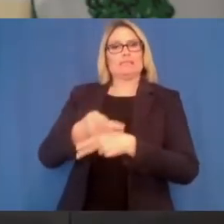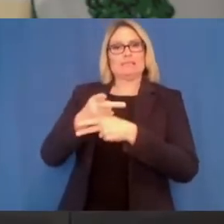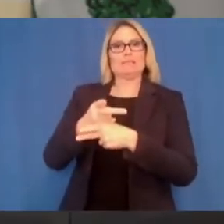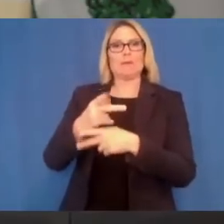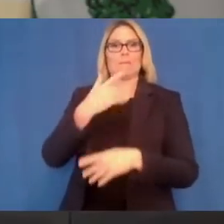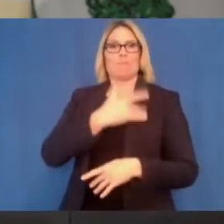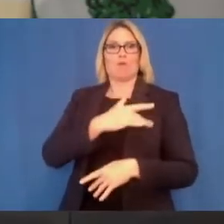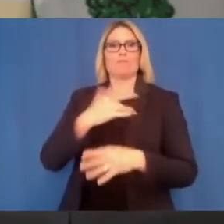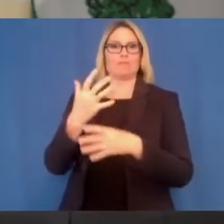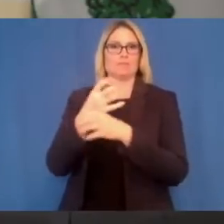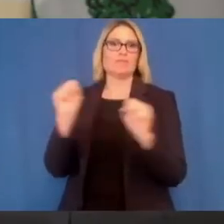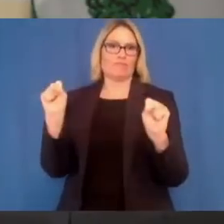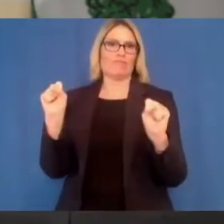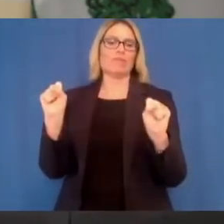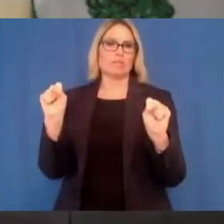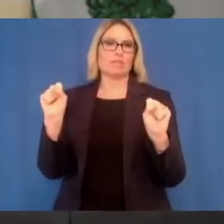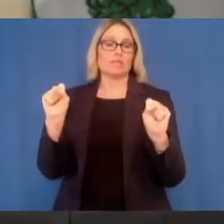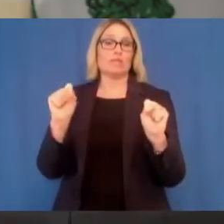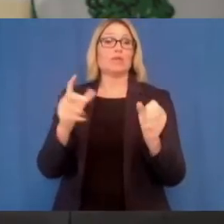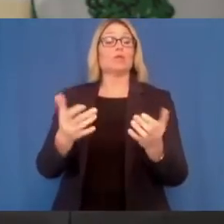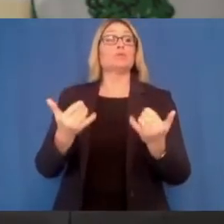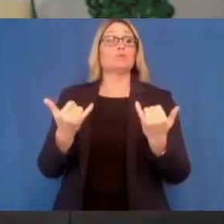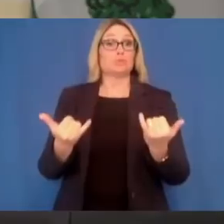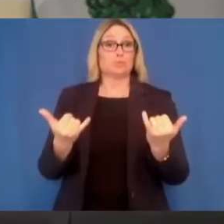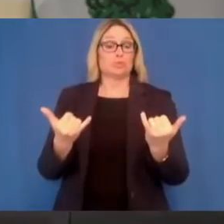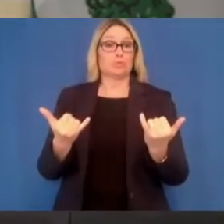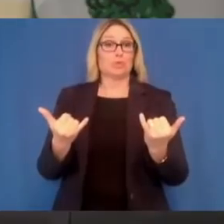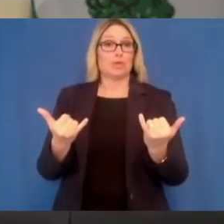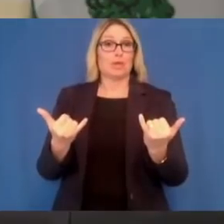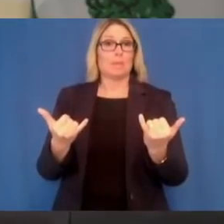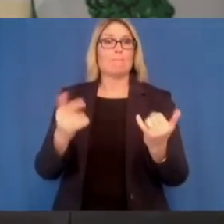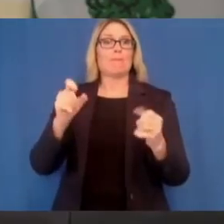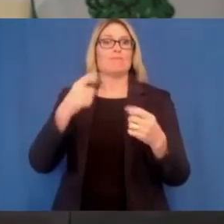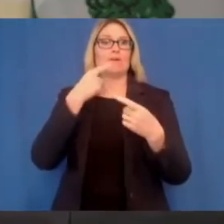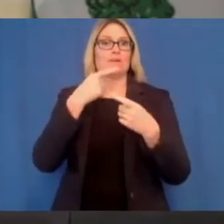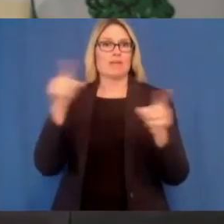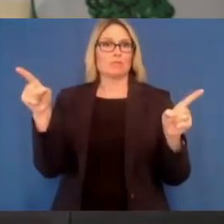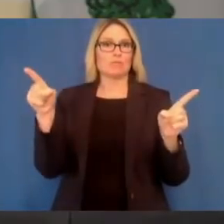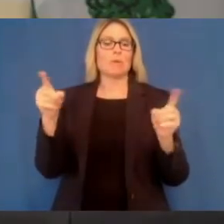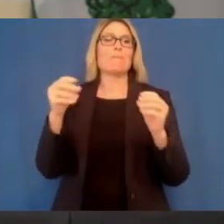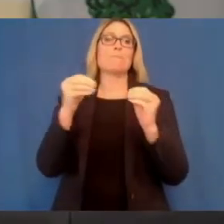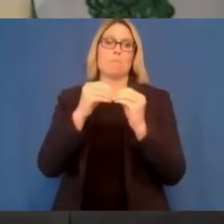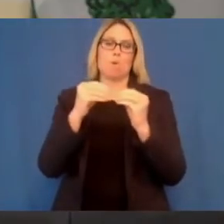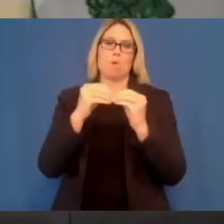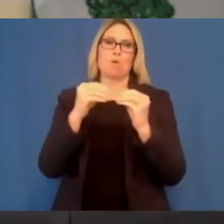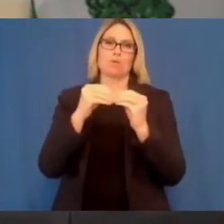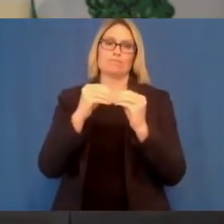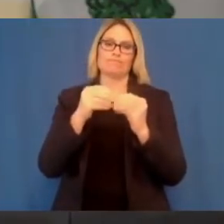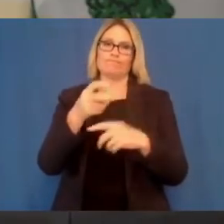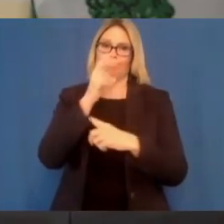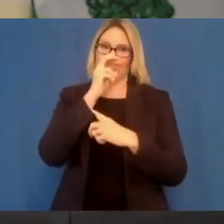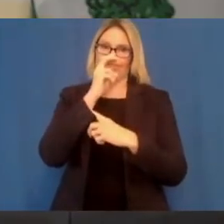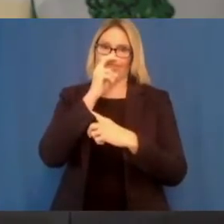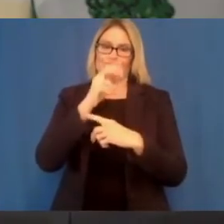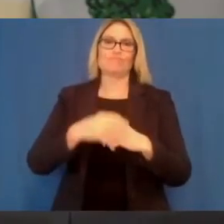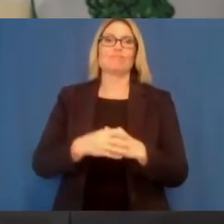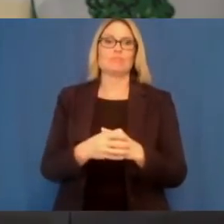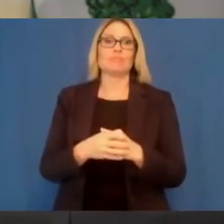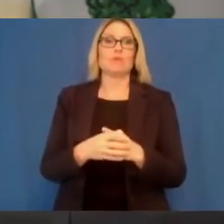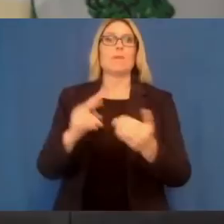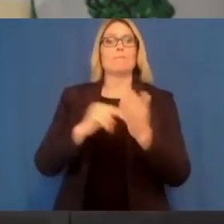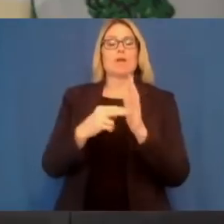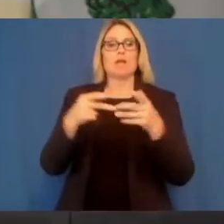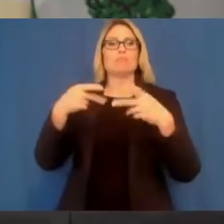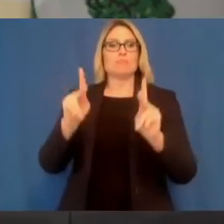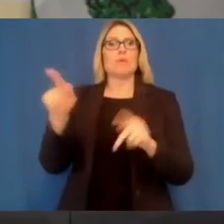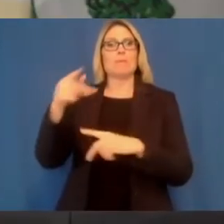safe. And today we have to announce that we're going a little bit further to allow our teams at Health